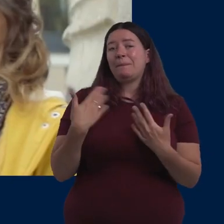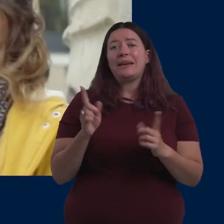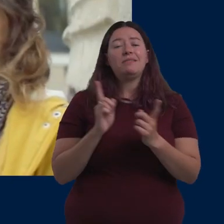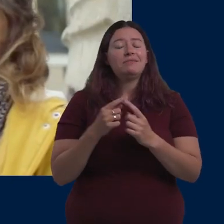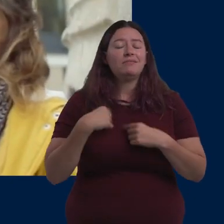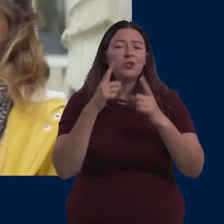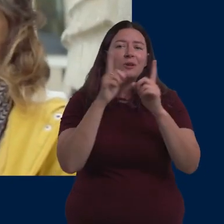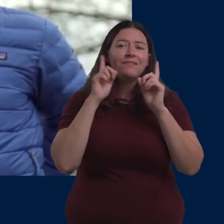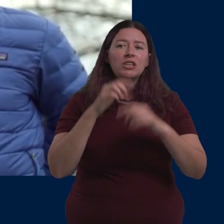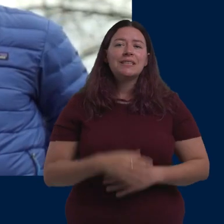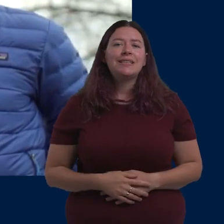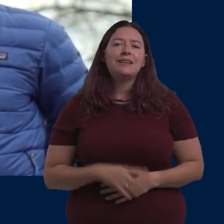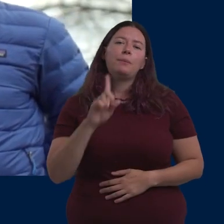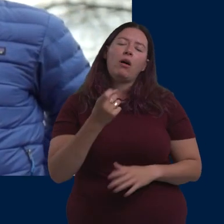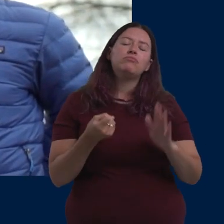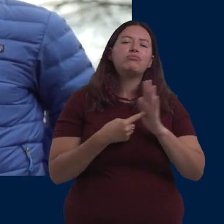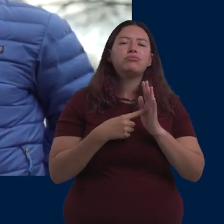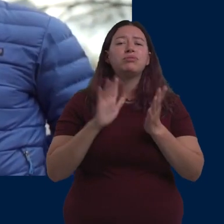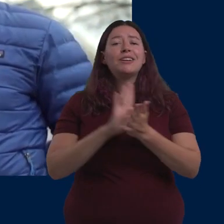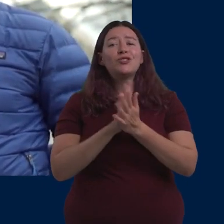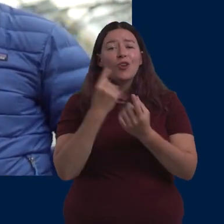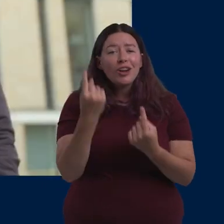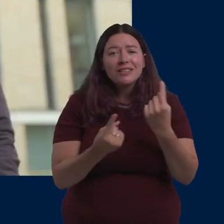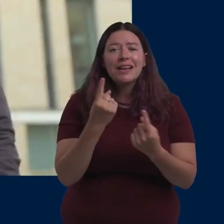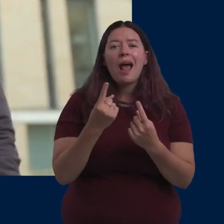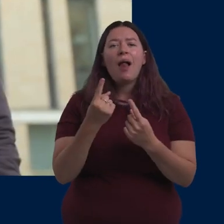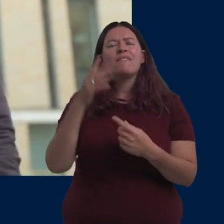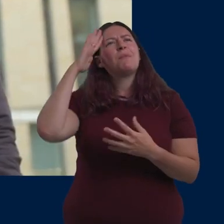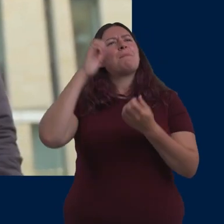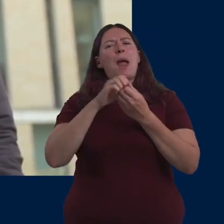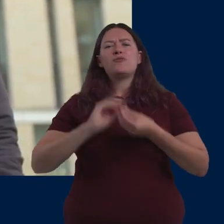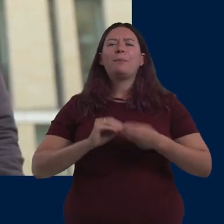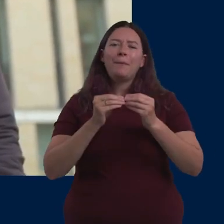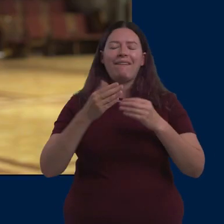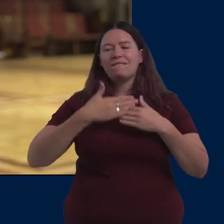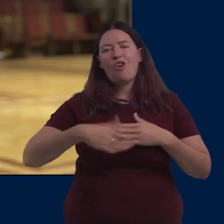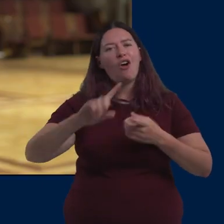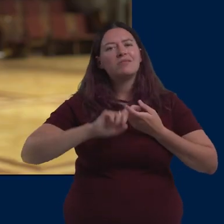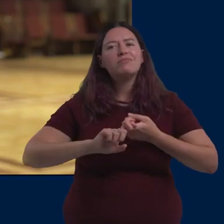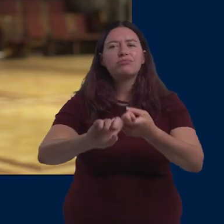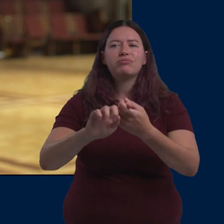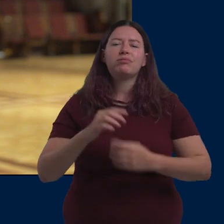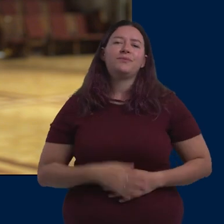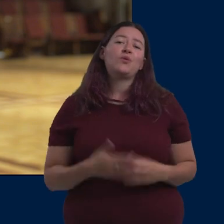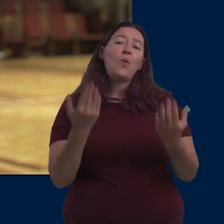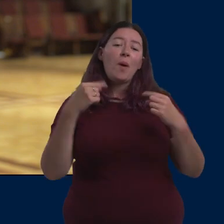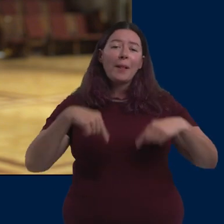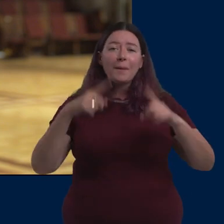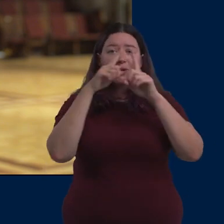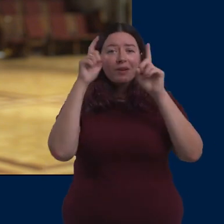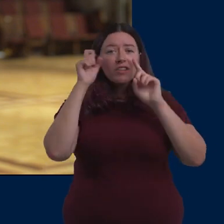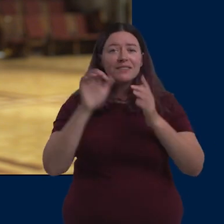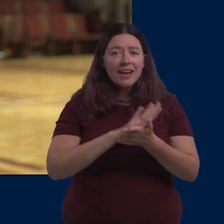Above all else, enjoy yourselves and form memories that will last you the rest of your lives. Welcome to the University of